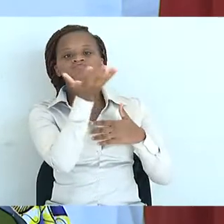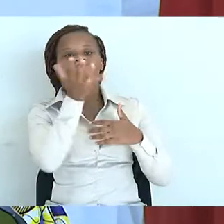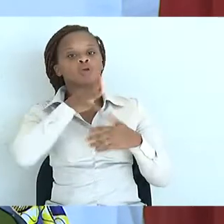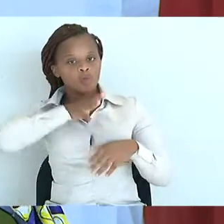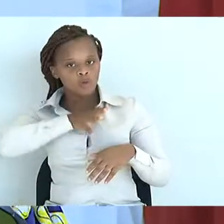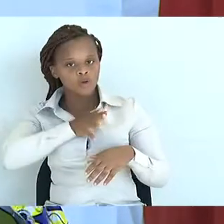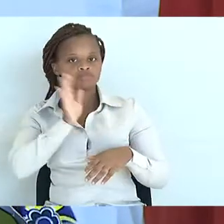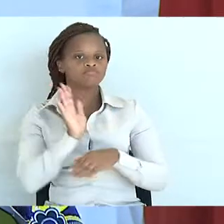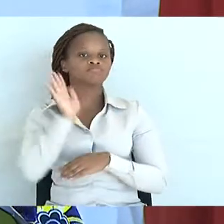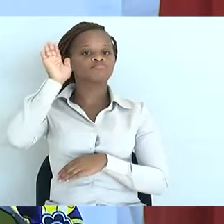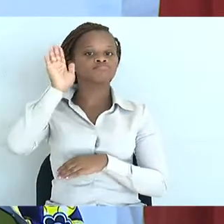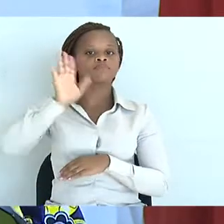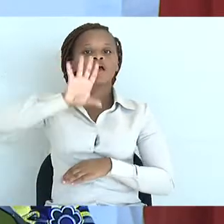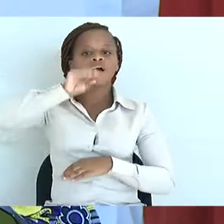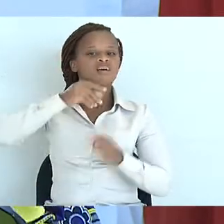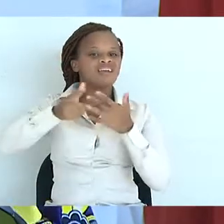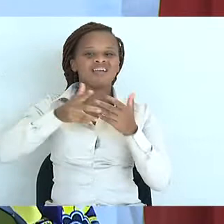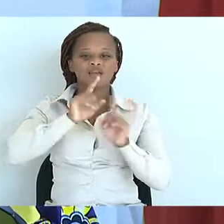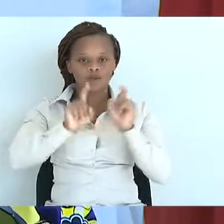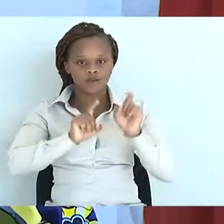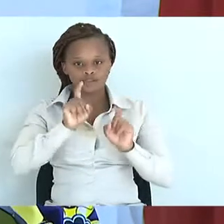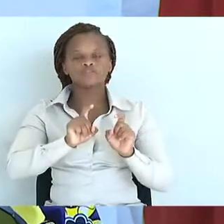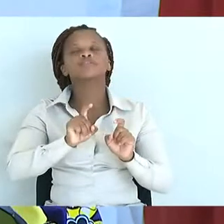sizobanikeza ithuba.